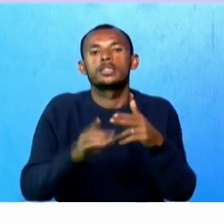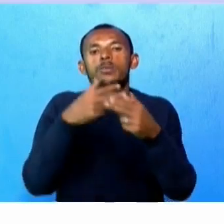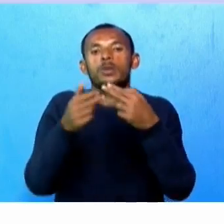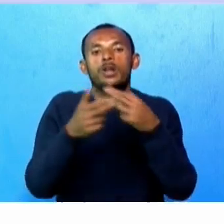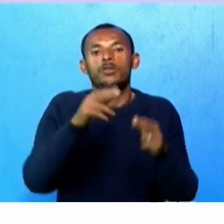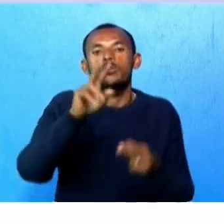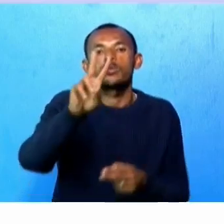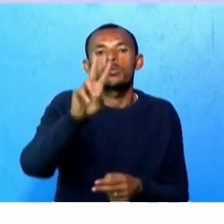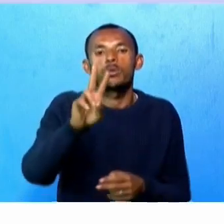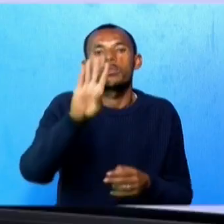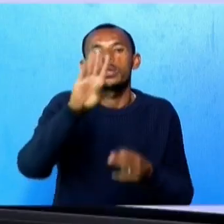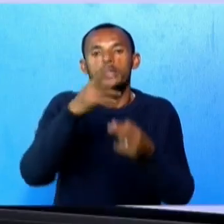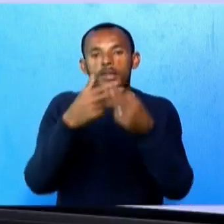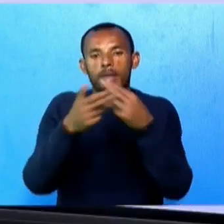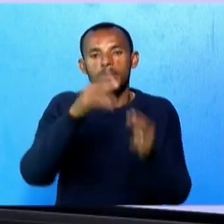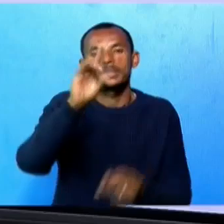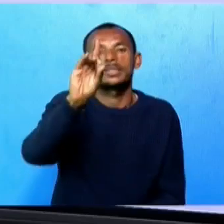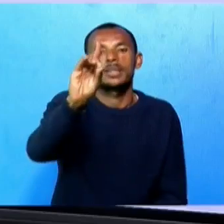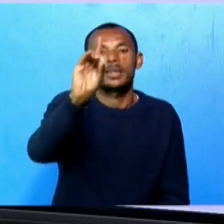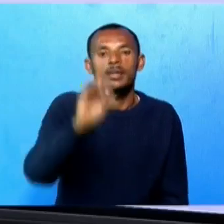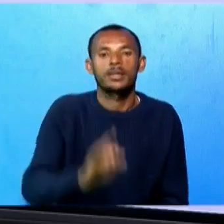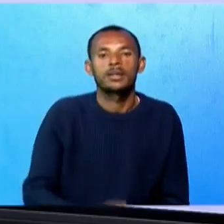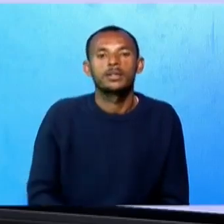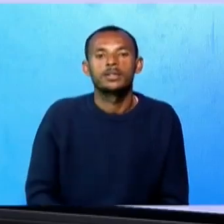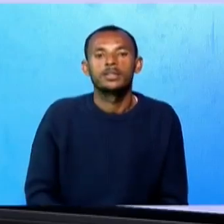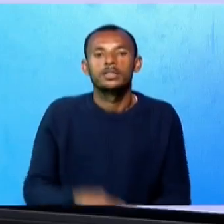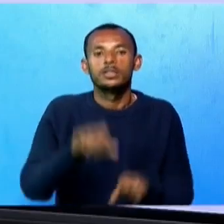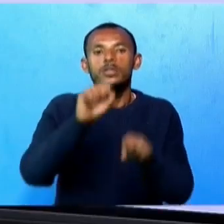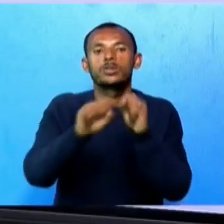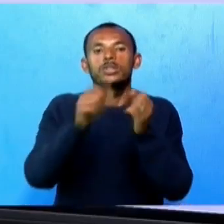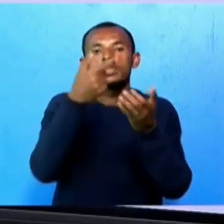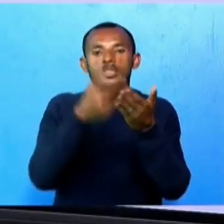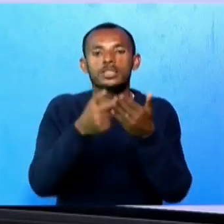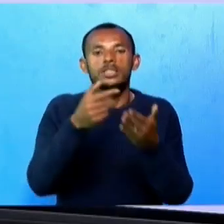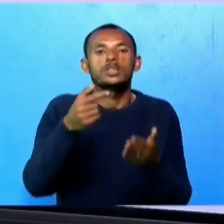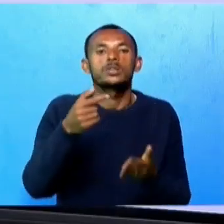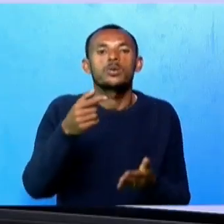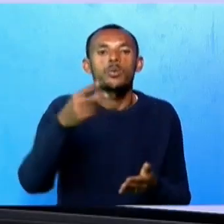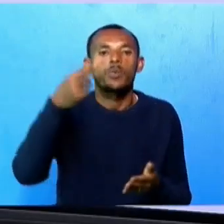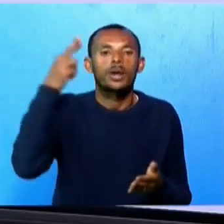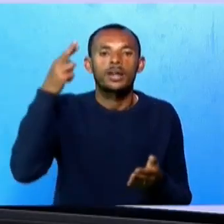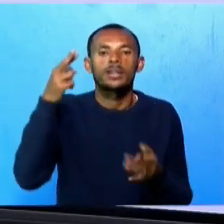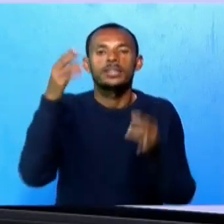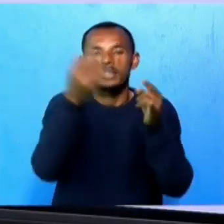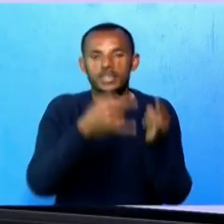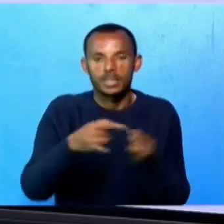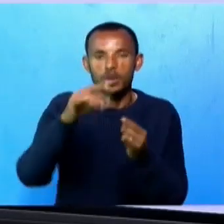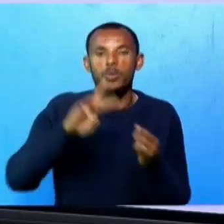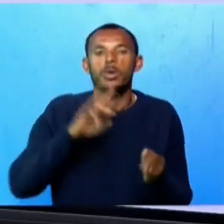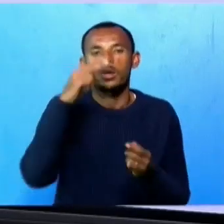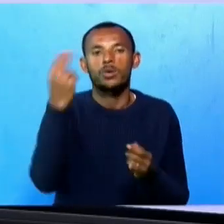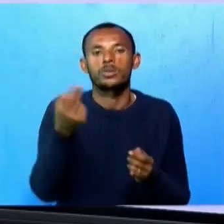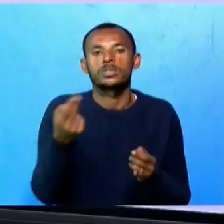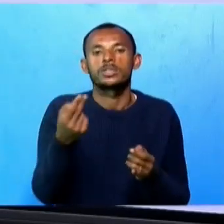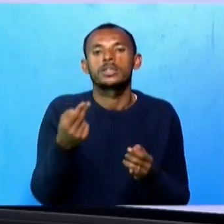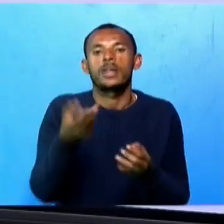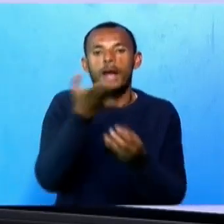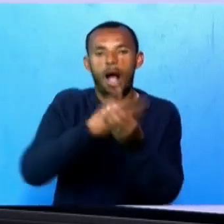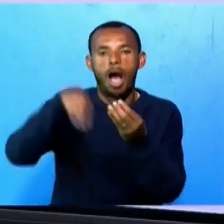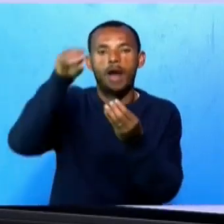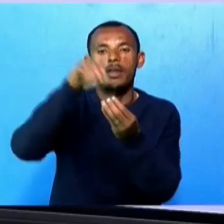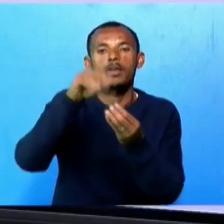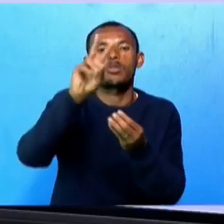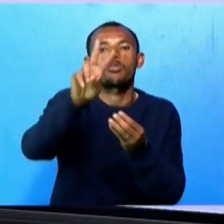two, b times d. So these were the technique that we used in adding